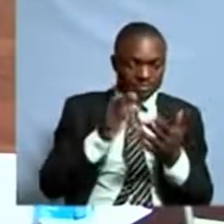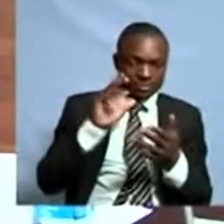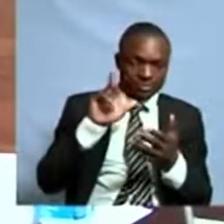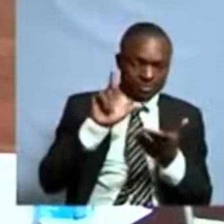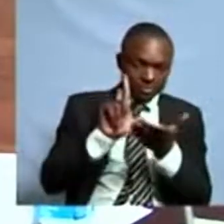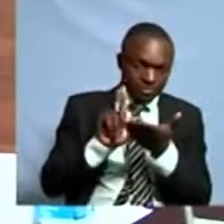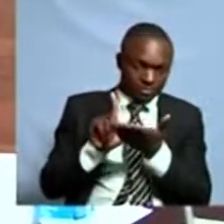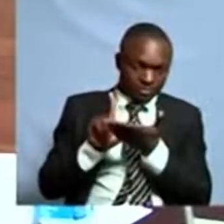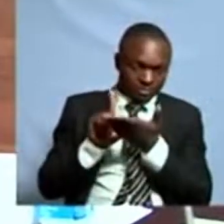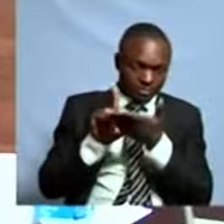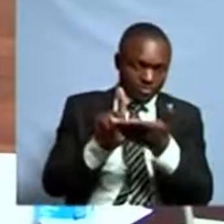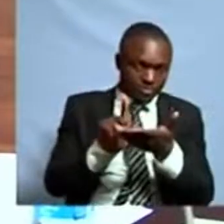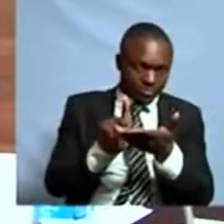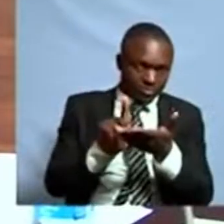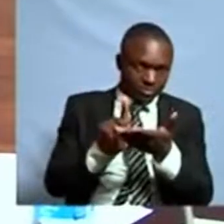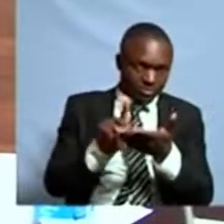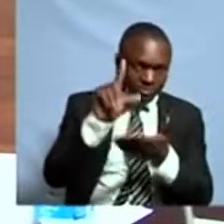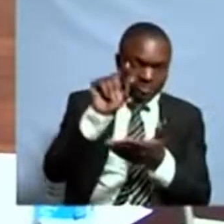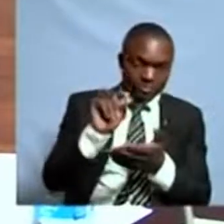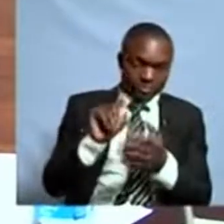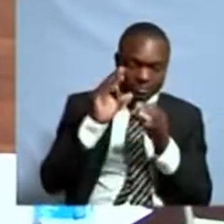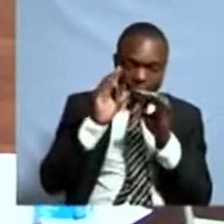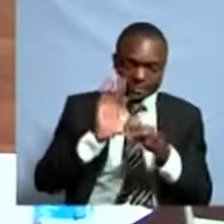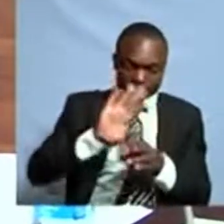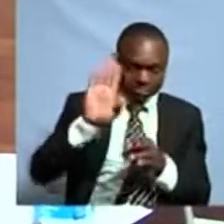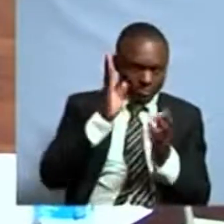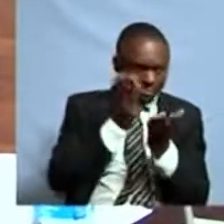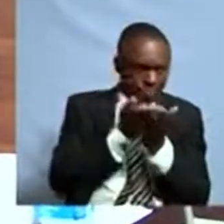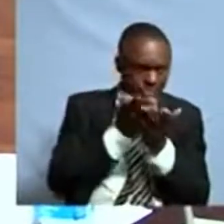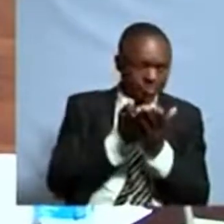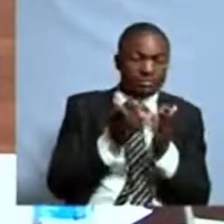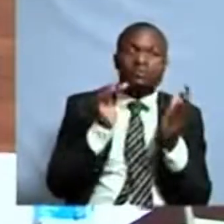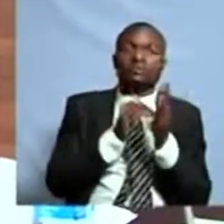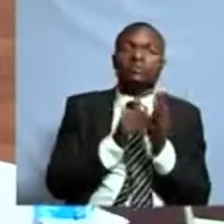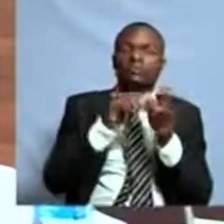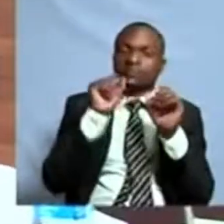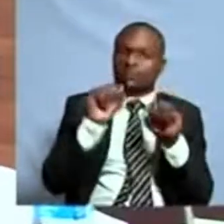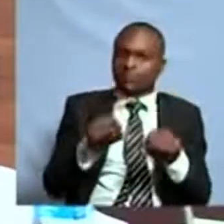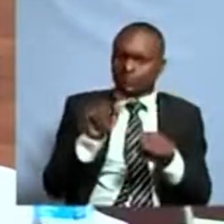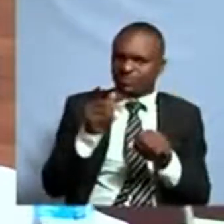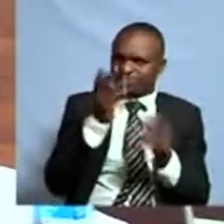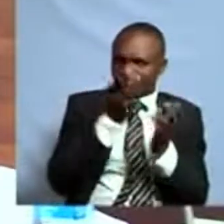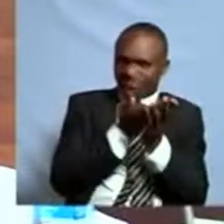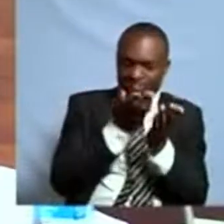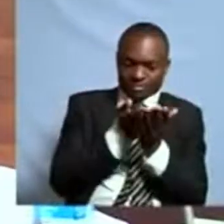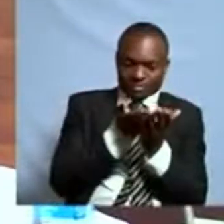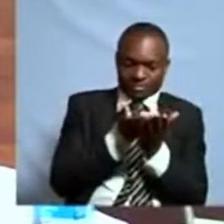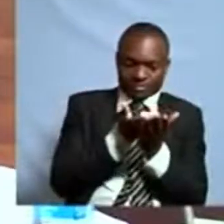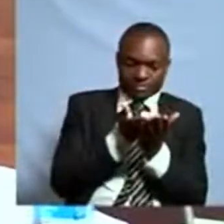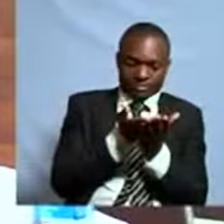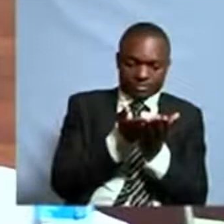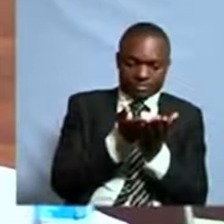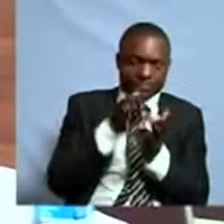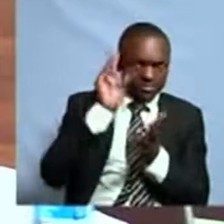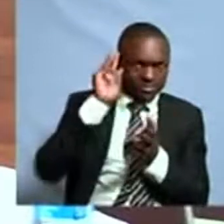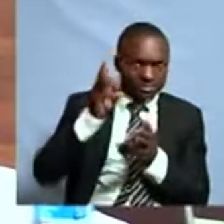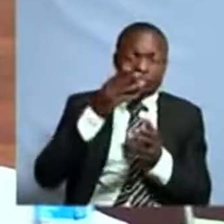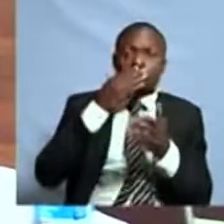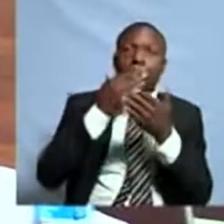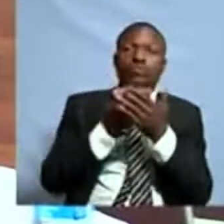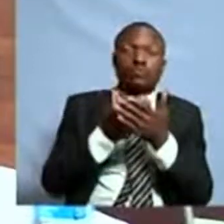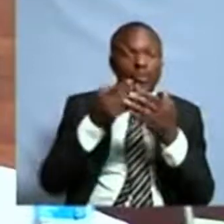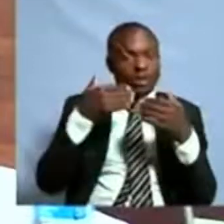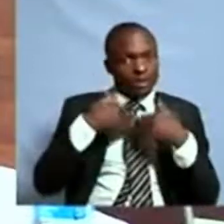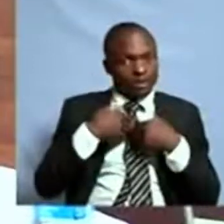option. So in your proposal again, are you suggesting that it would be ideal to have